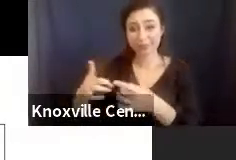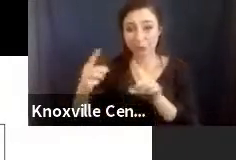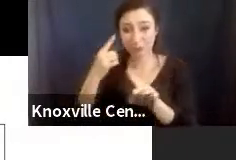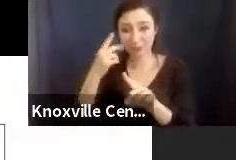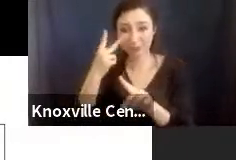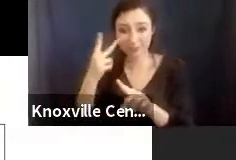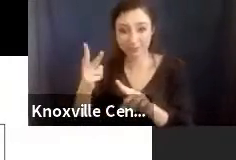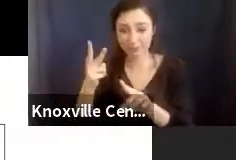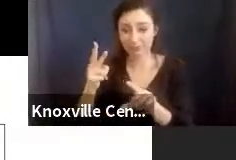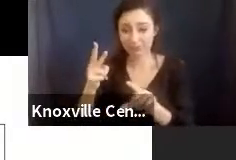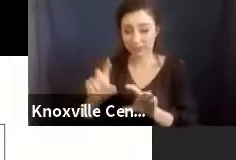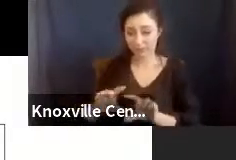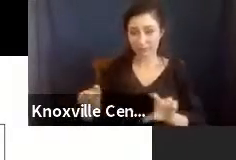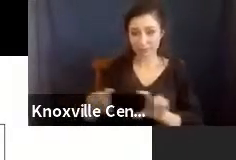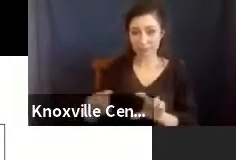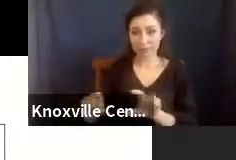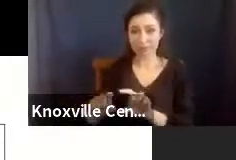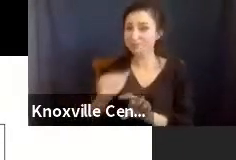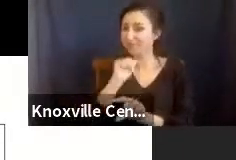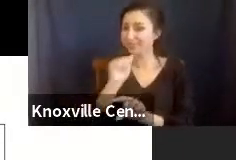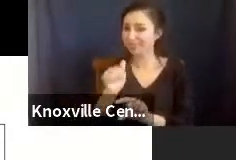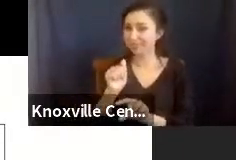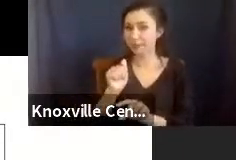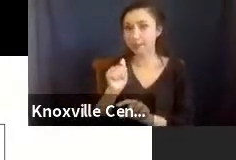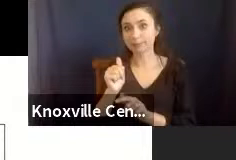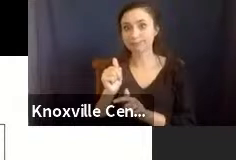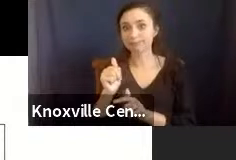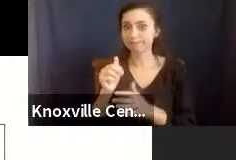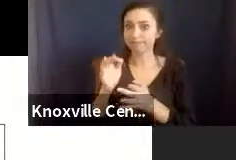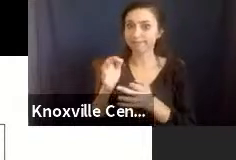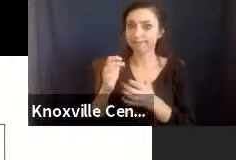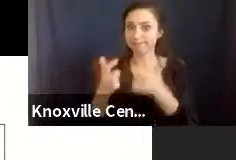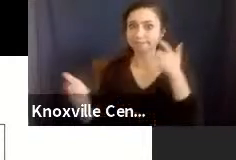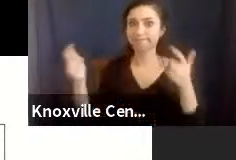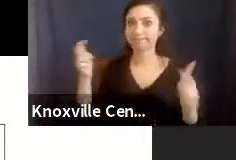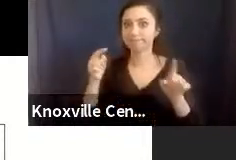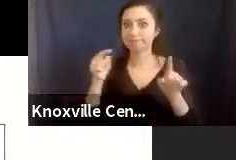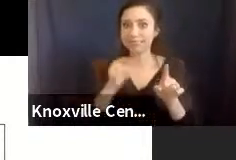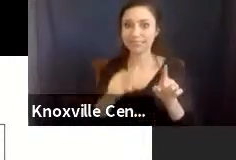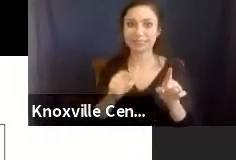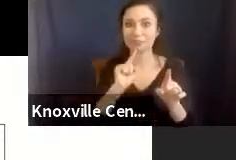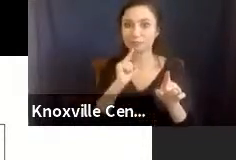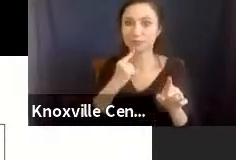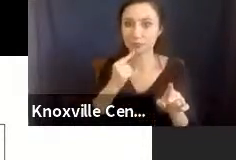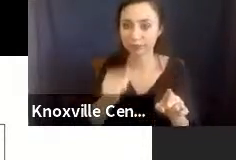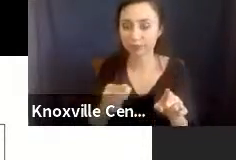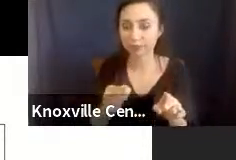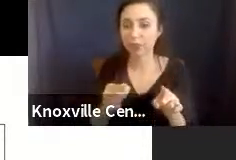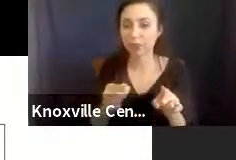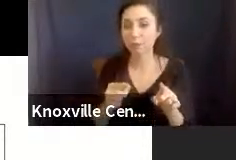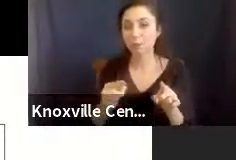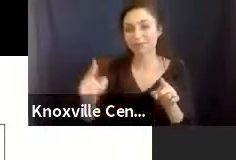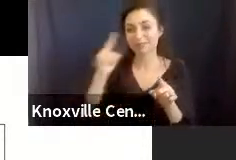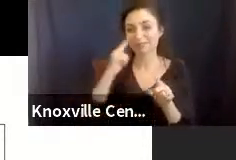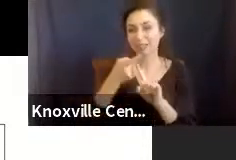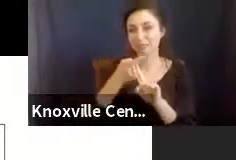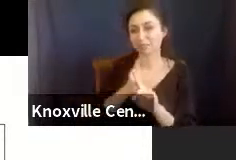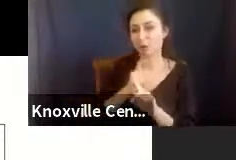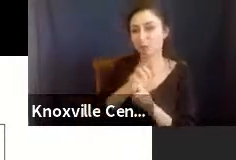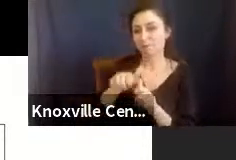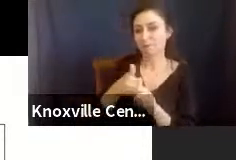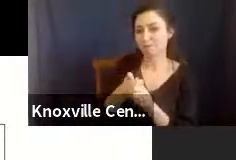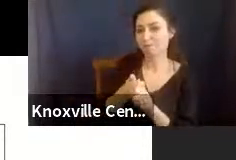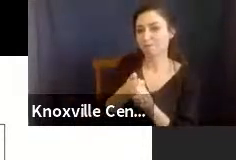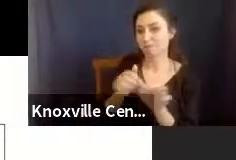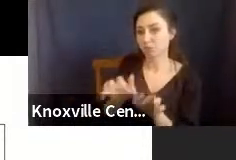see that it's not quite as dramatic in terms of the new cases, again, likely being driven by Knox County, however, but